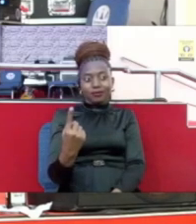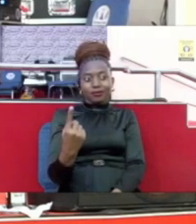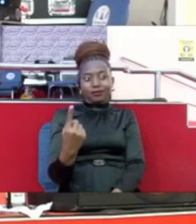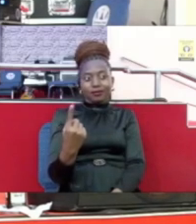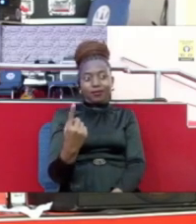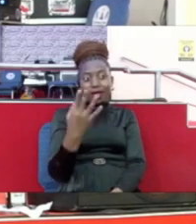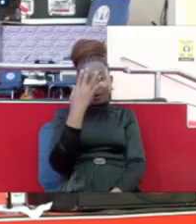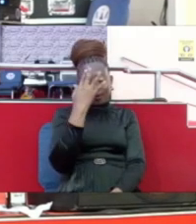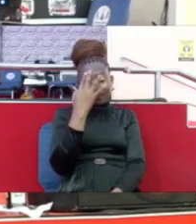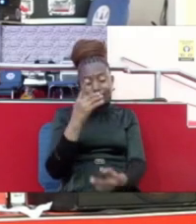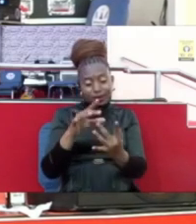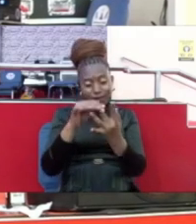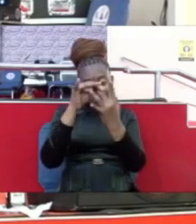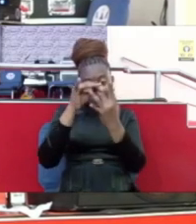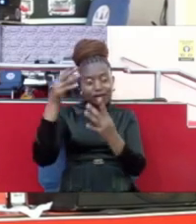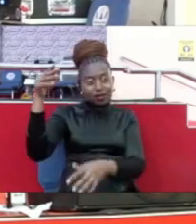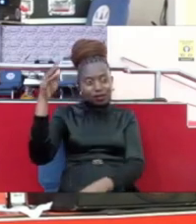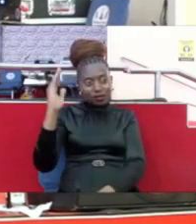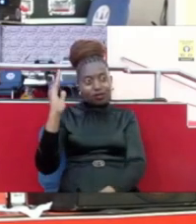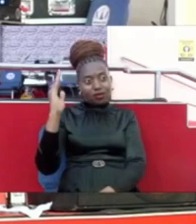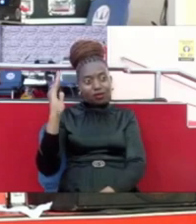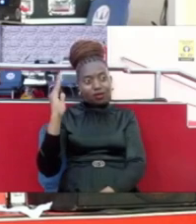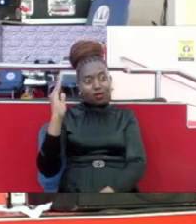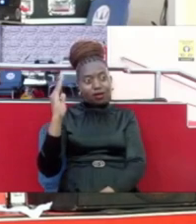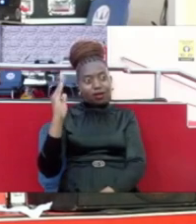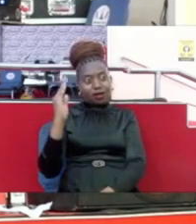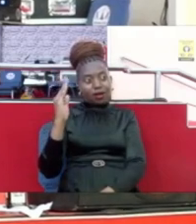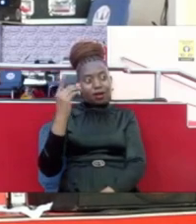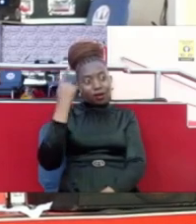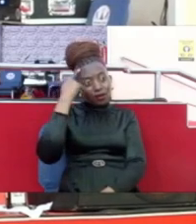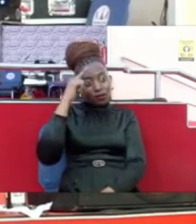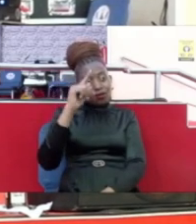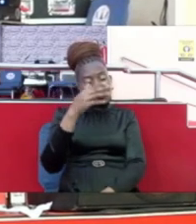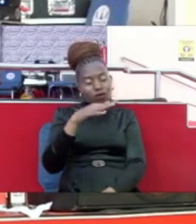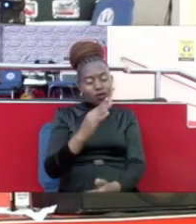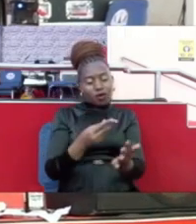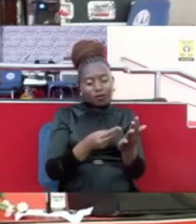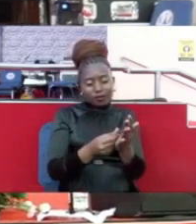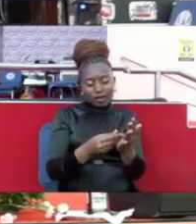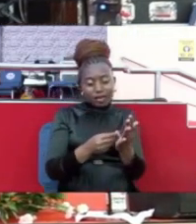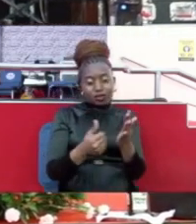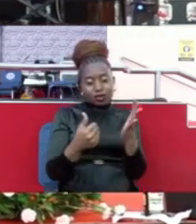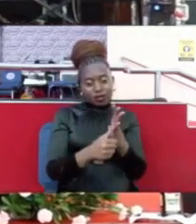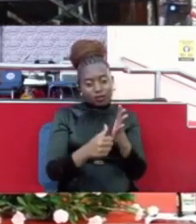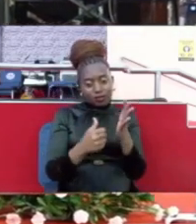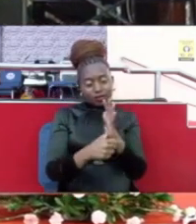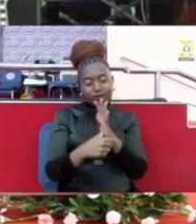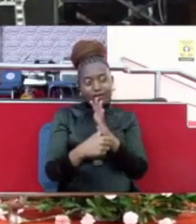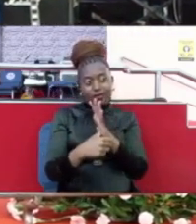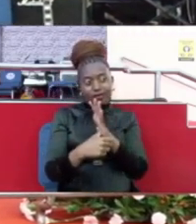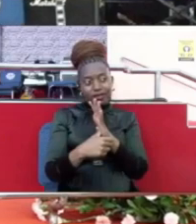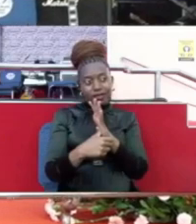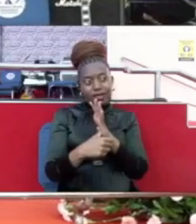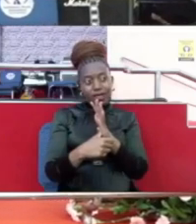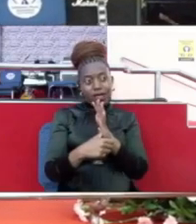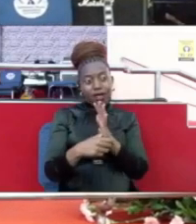hasa Mungu, for your financial failure. Kwa sababu ya shida zako za kifedha. Now, the more you